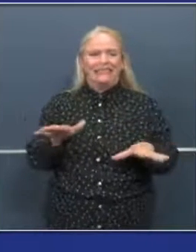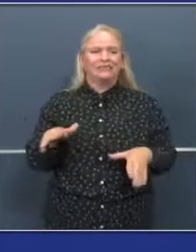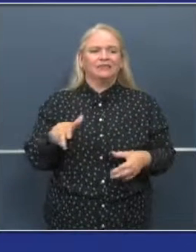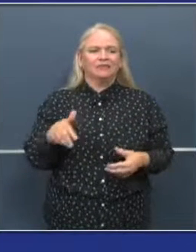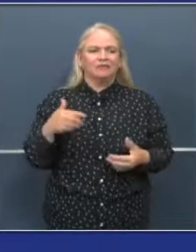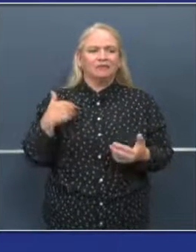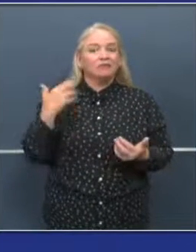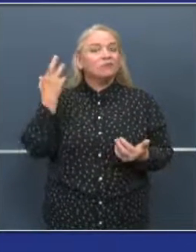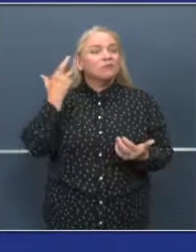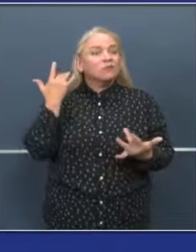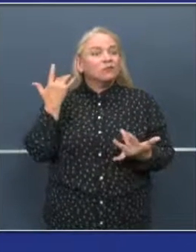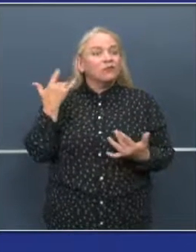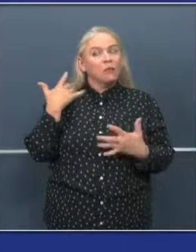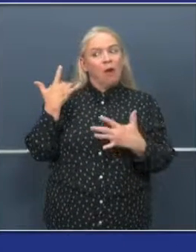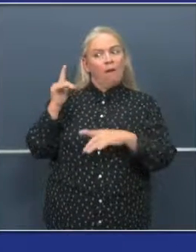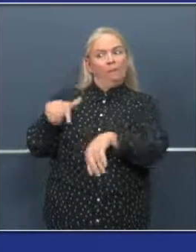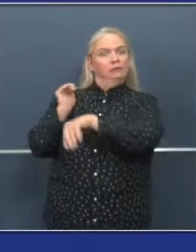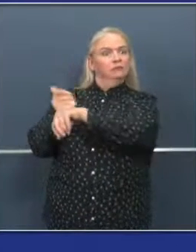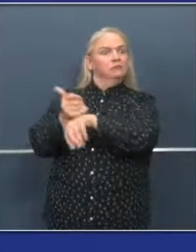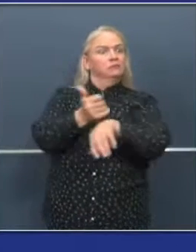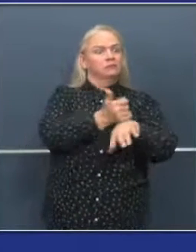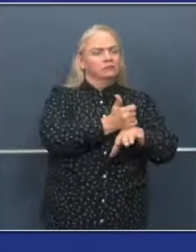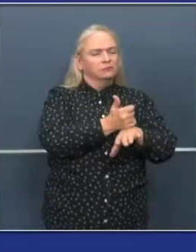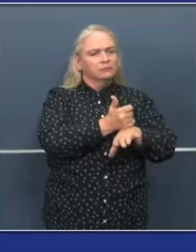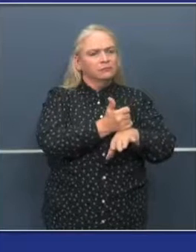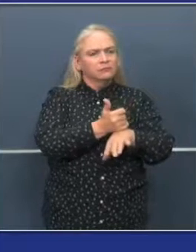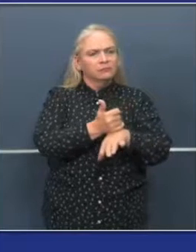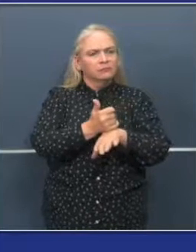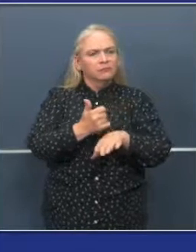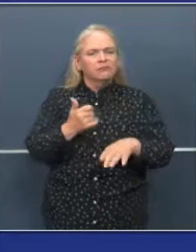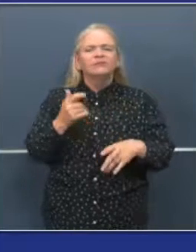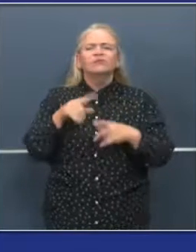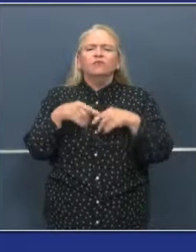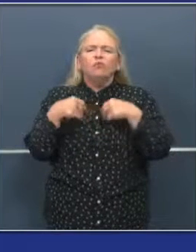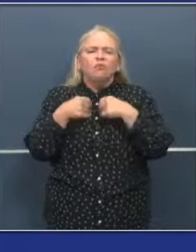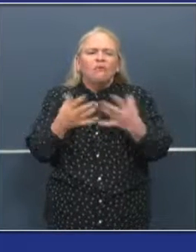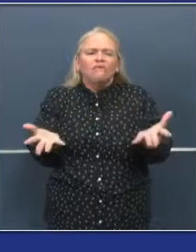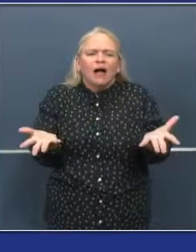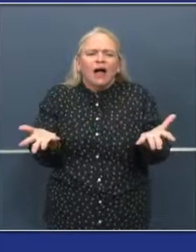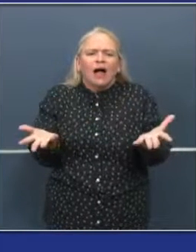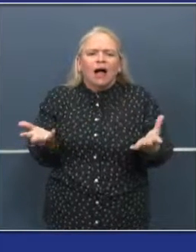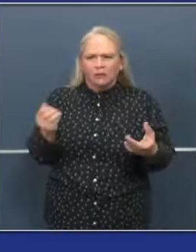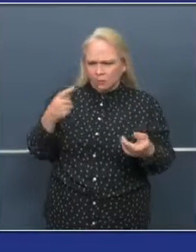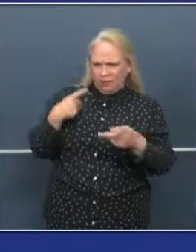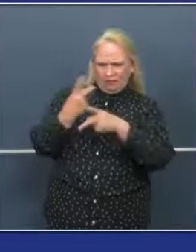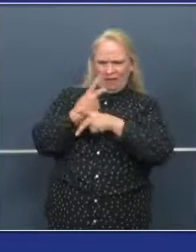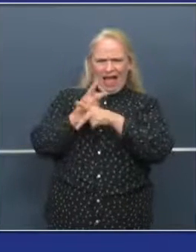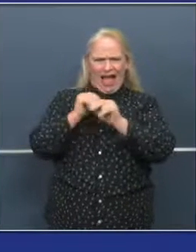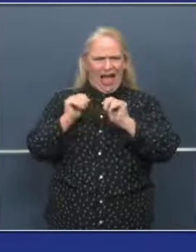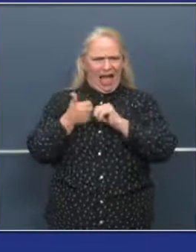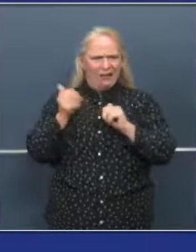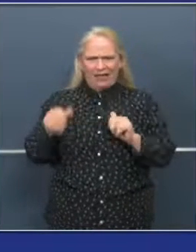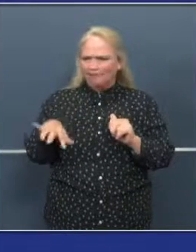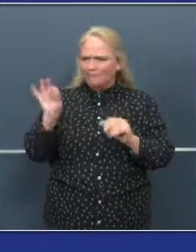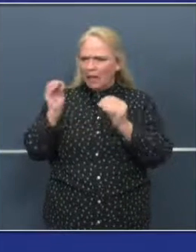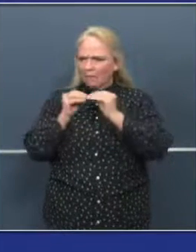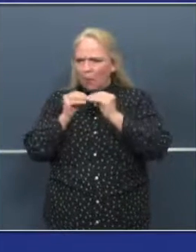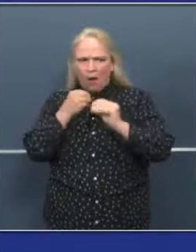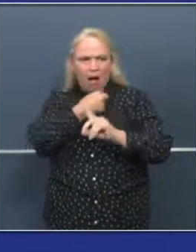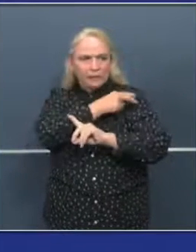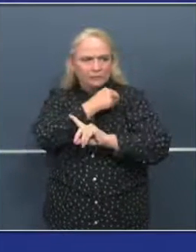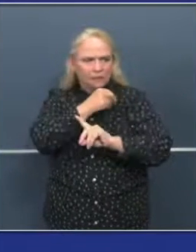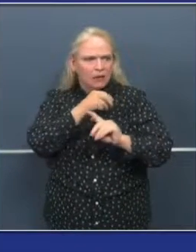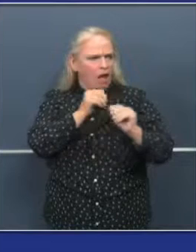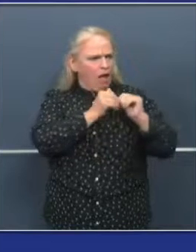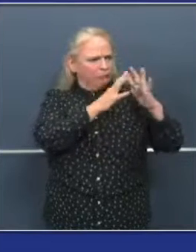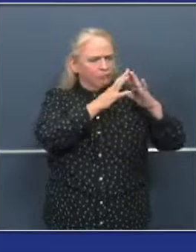help support identifying individuals the and opportunity needs to and provide conditions where we can personal find physical protective assets equipment for individuals' foundational and but